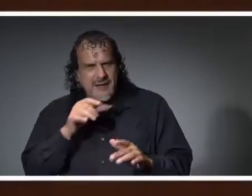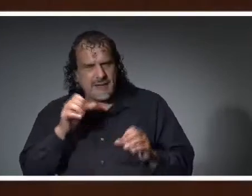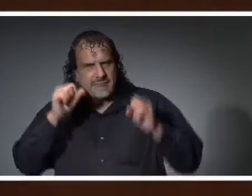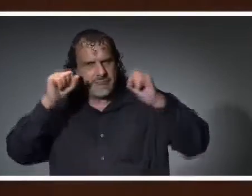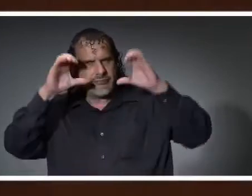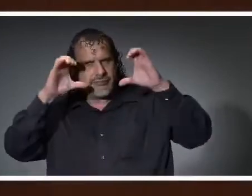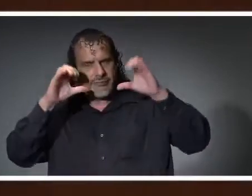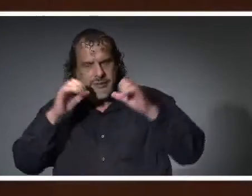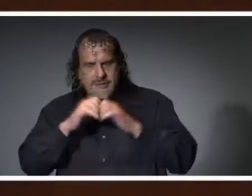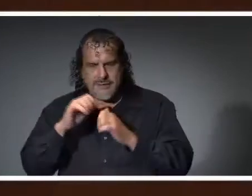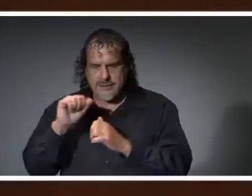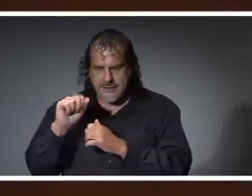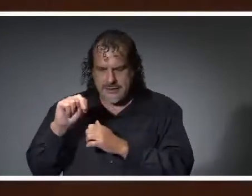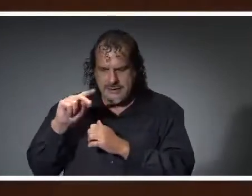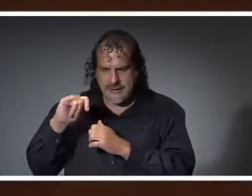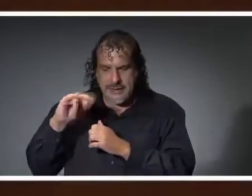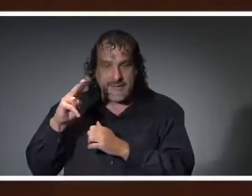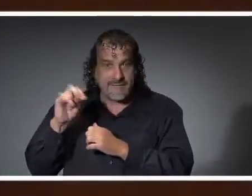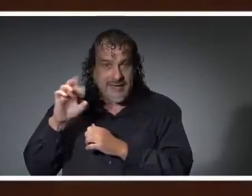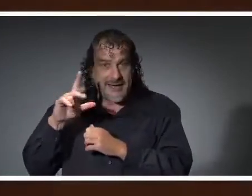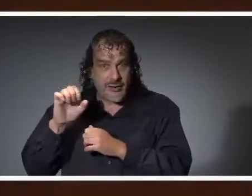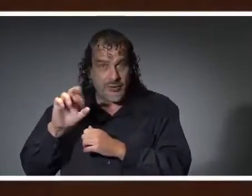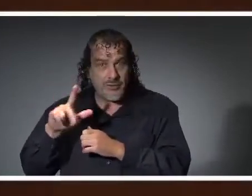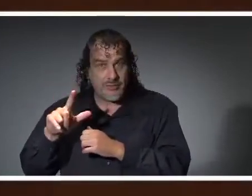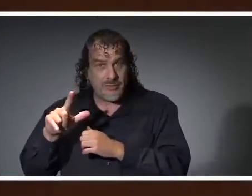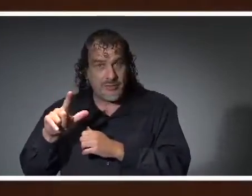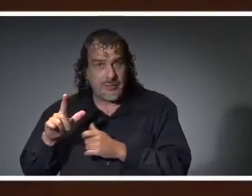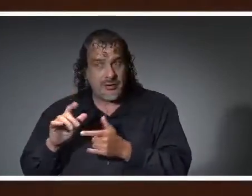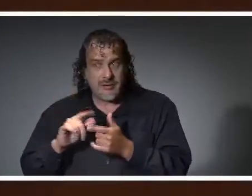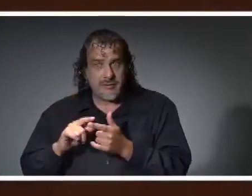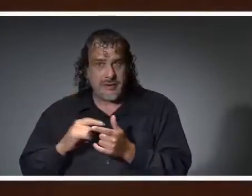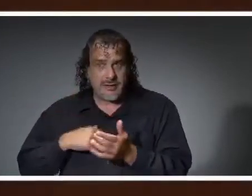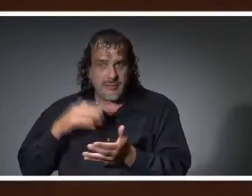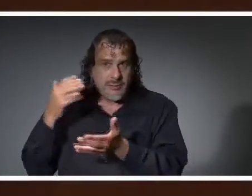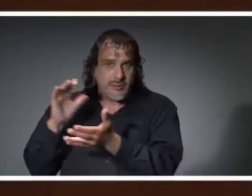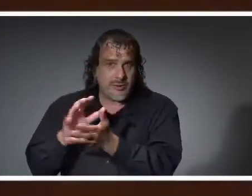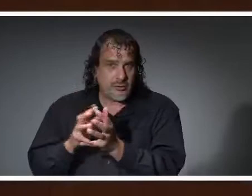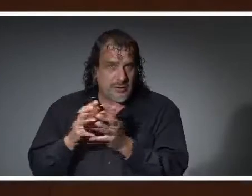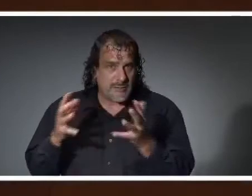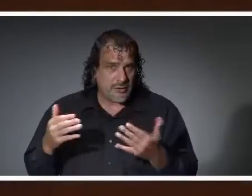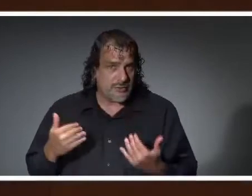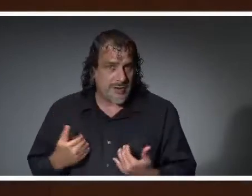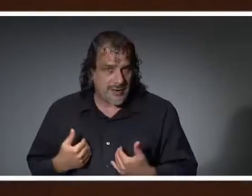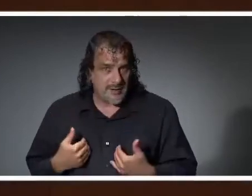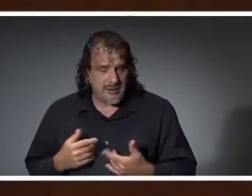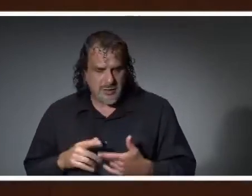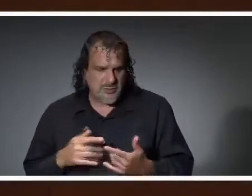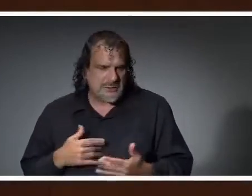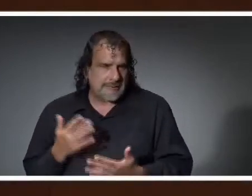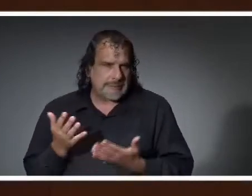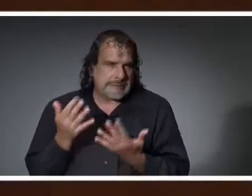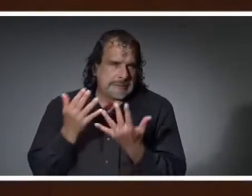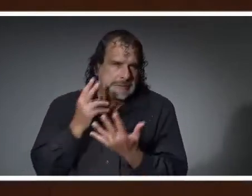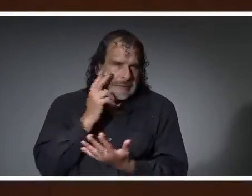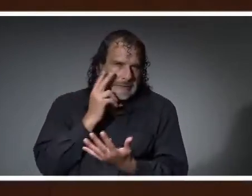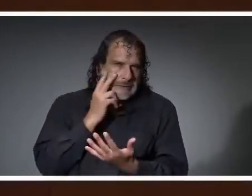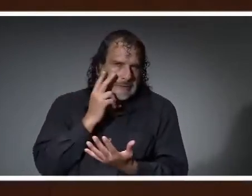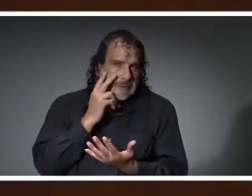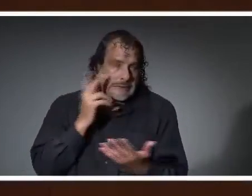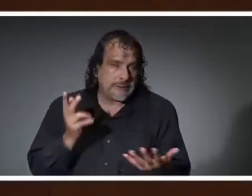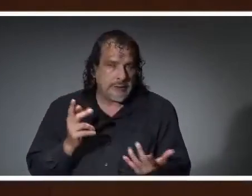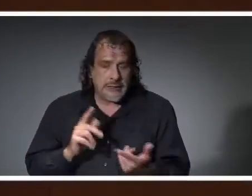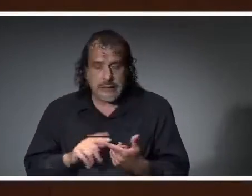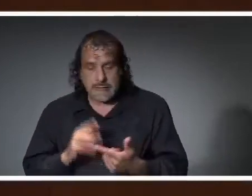it's antiviral, at least temporarily, it would decrease the amount there. So I think we'll just have to wait and see if it's a strategy that we